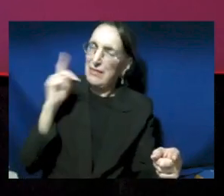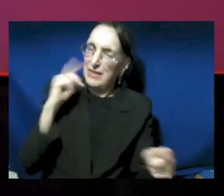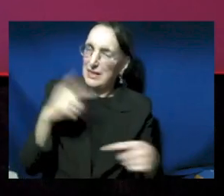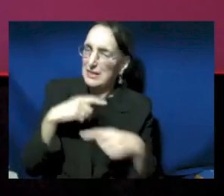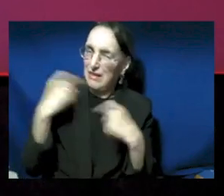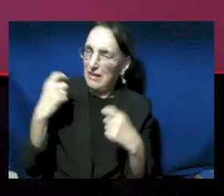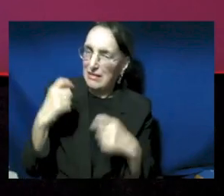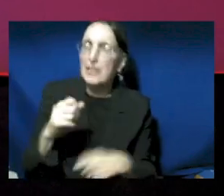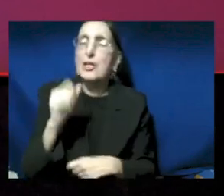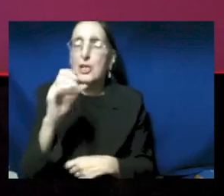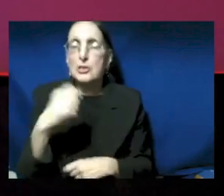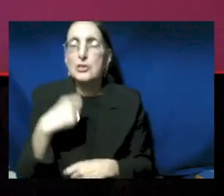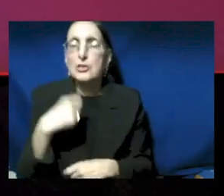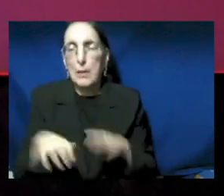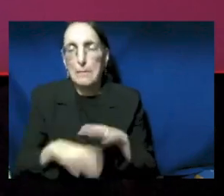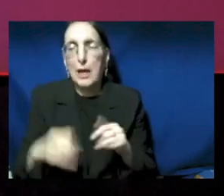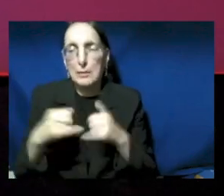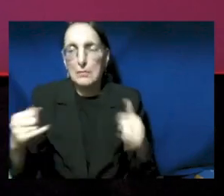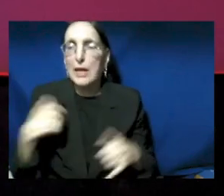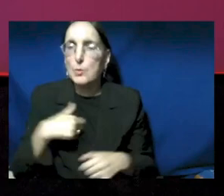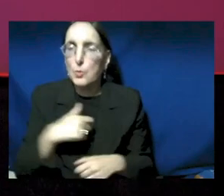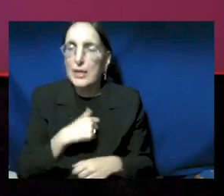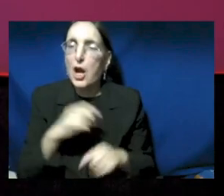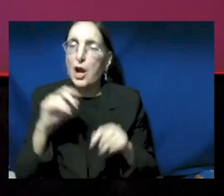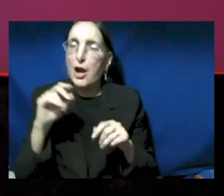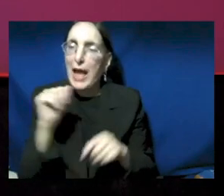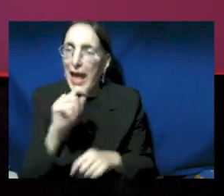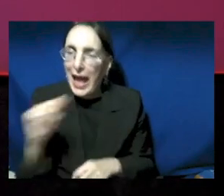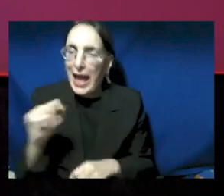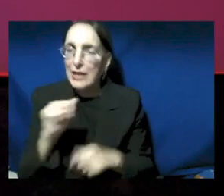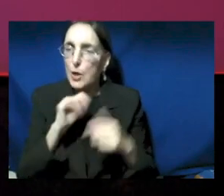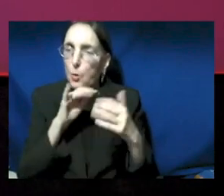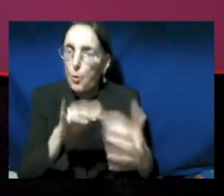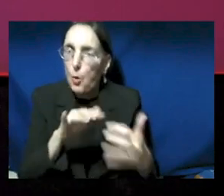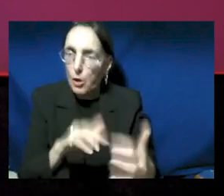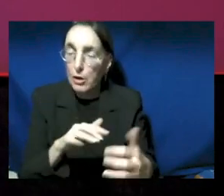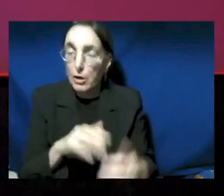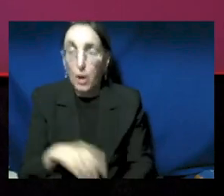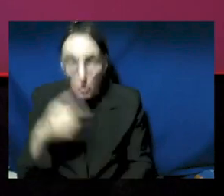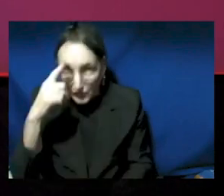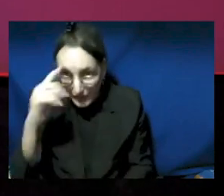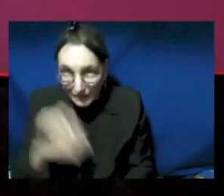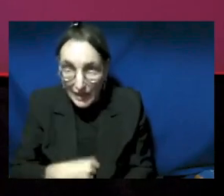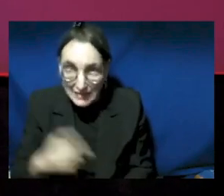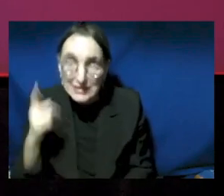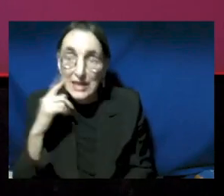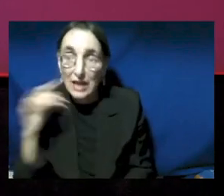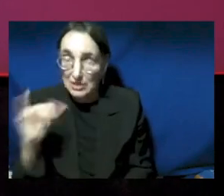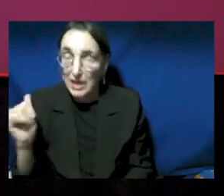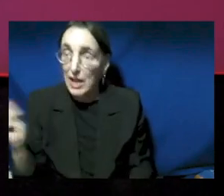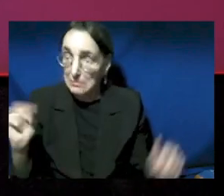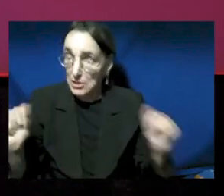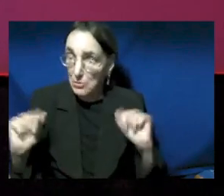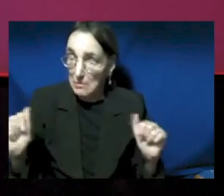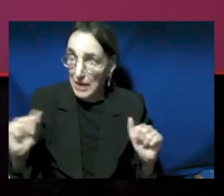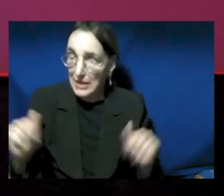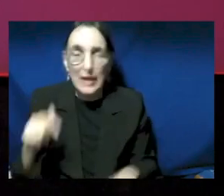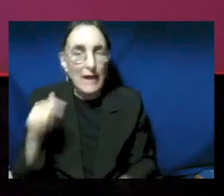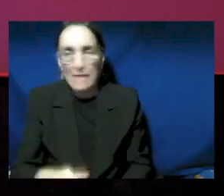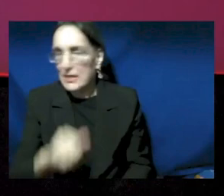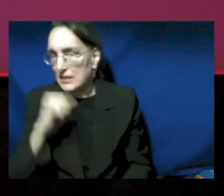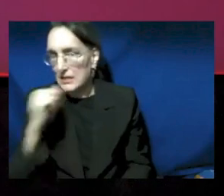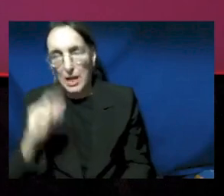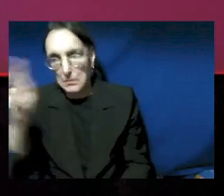at war. Now, that might seem fairly dramatic, and I know this is not a political space, but it is the